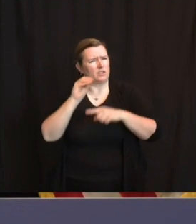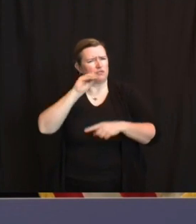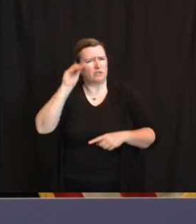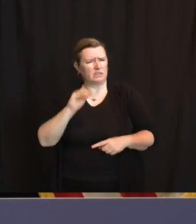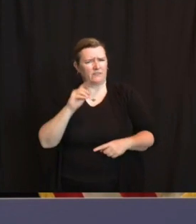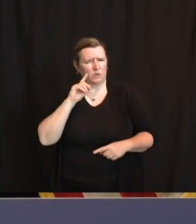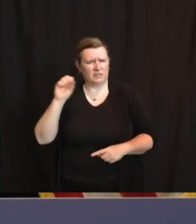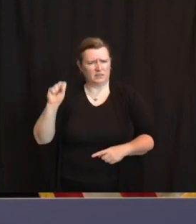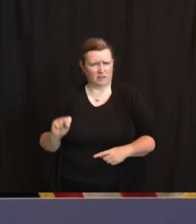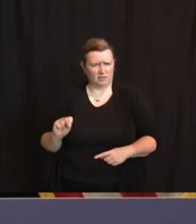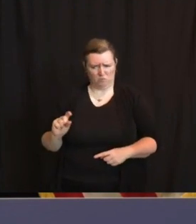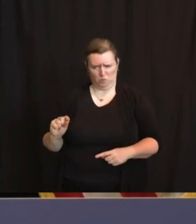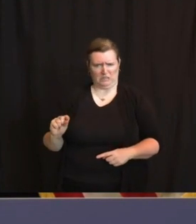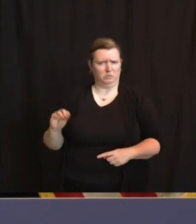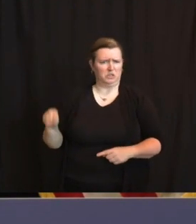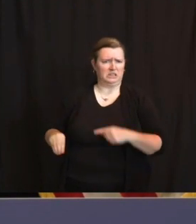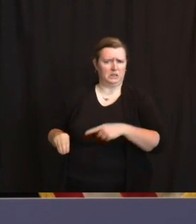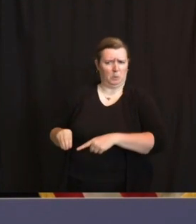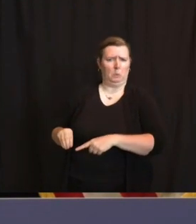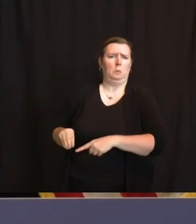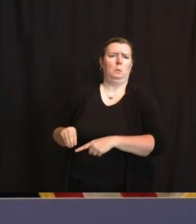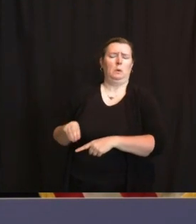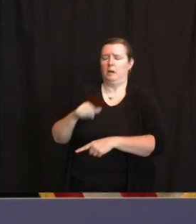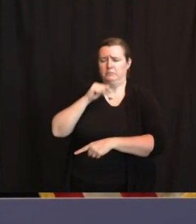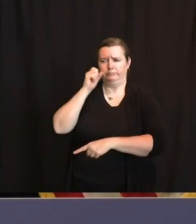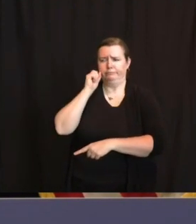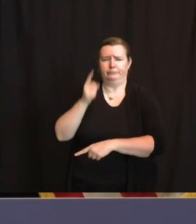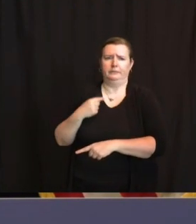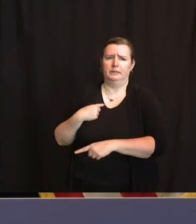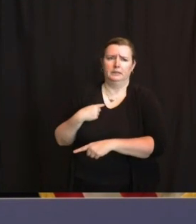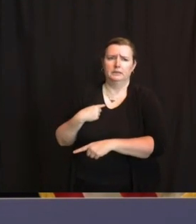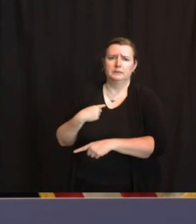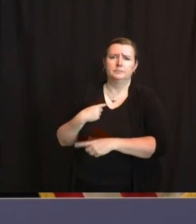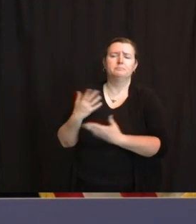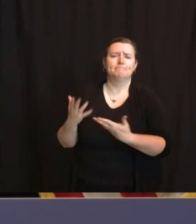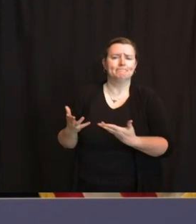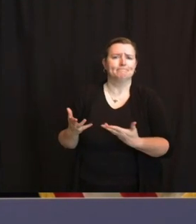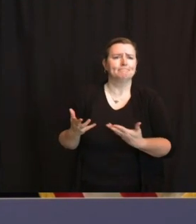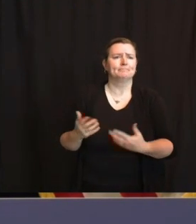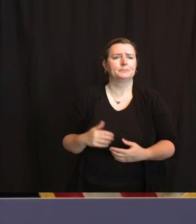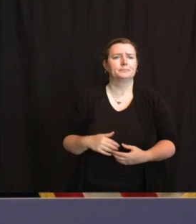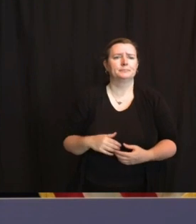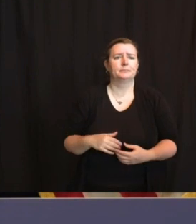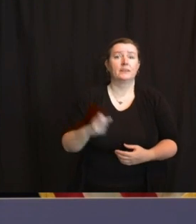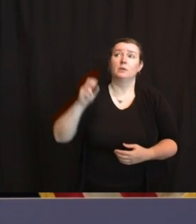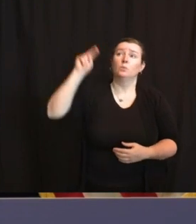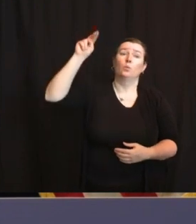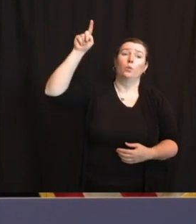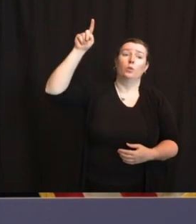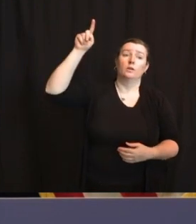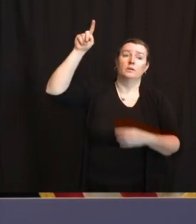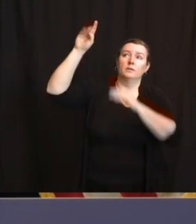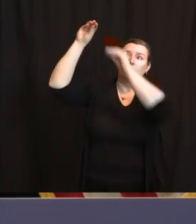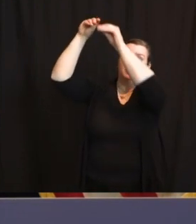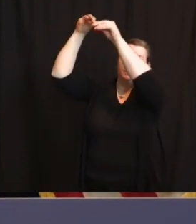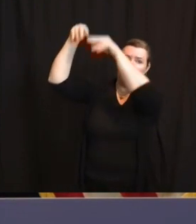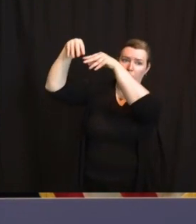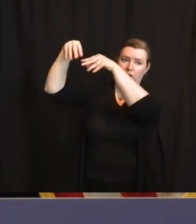being a little bit higher doesn't surprise us because of the migration and the relative time on the ground.